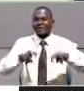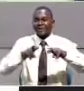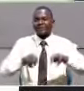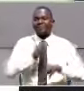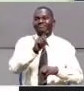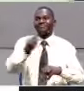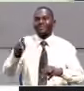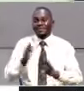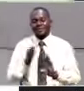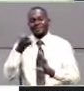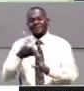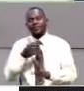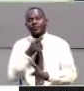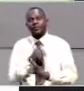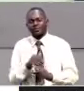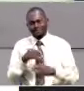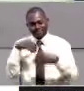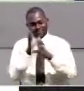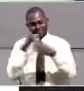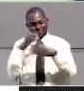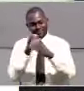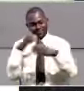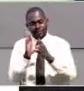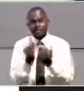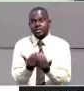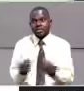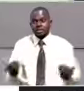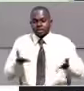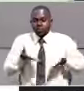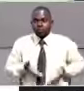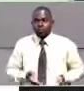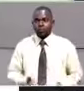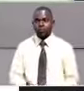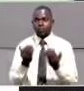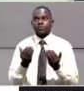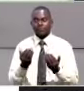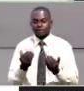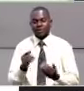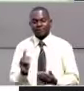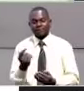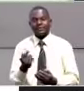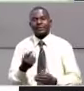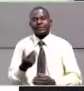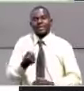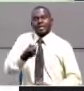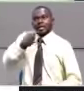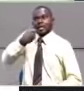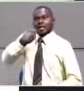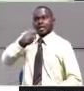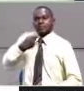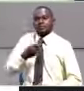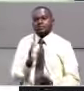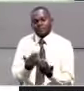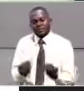regional referral hospitals, screening of children who are born at their first immunization. So when the children